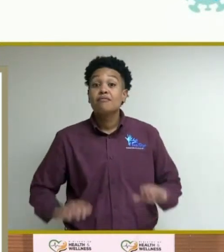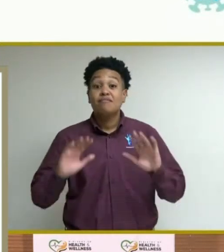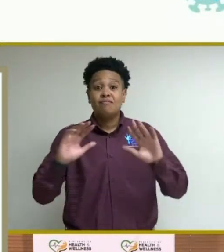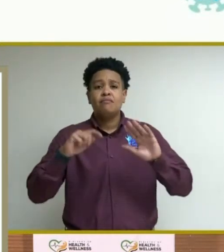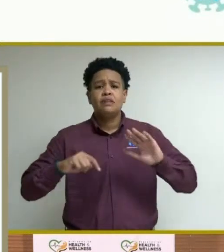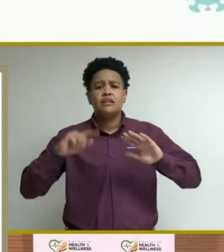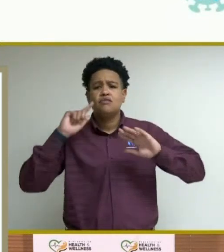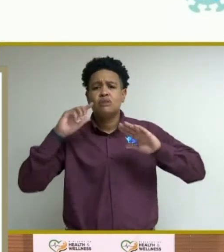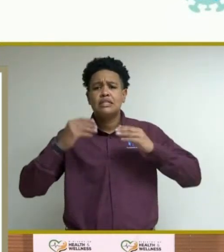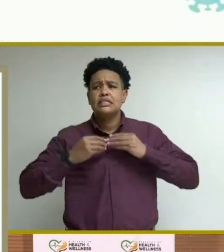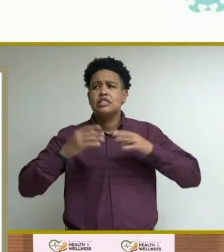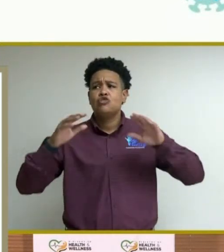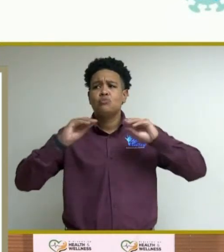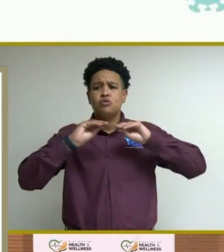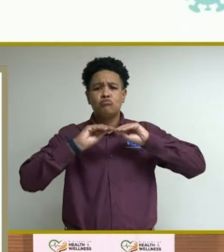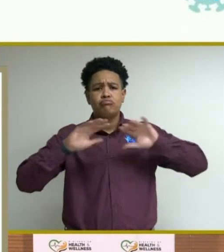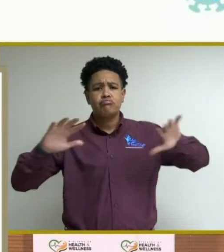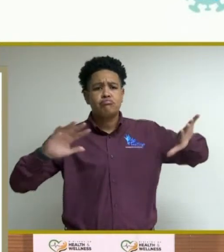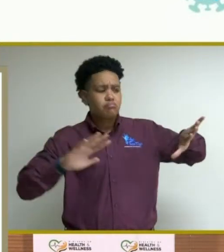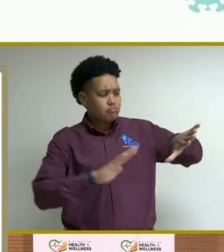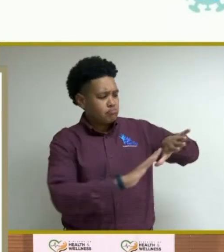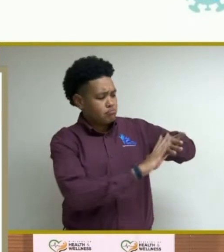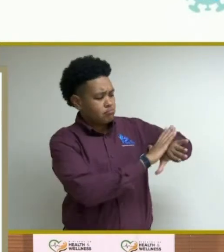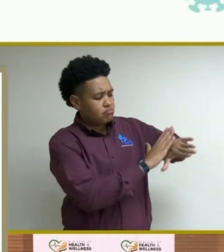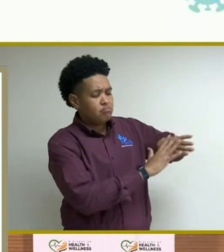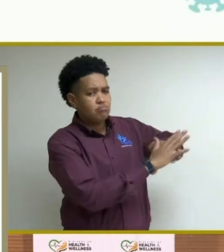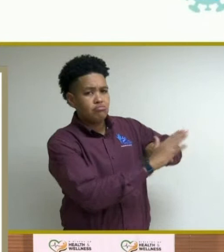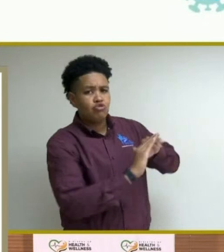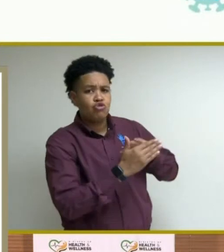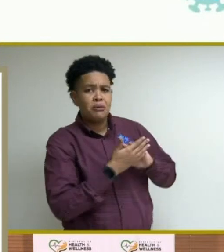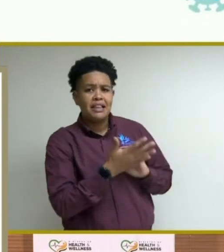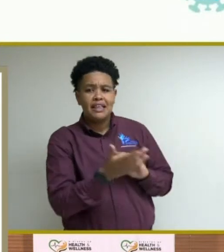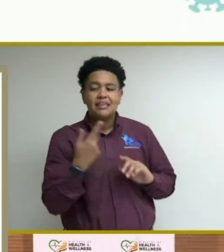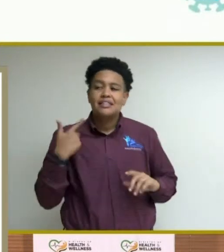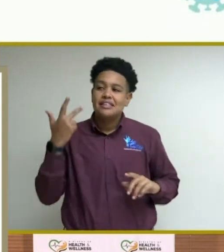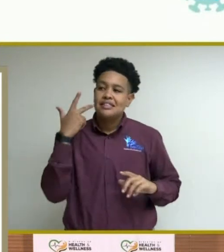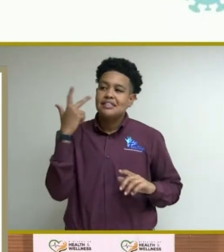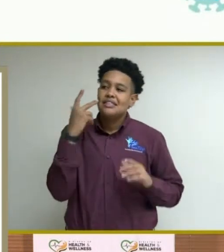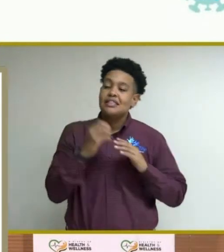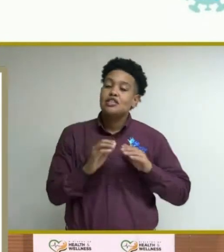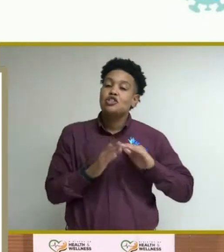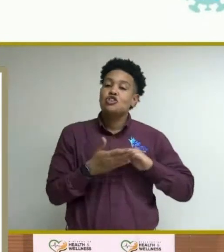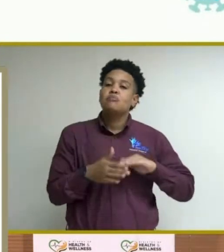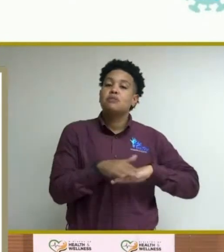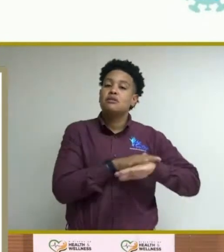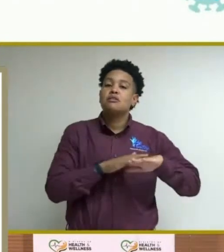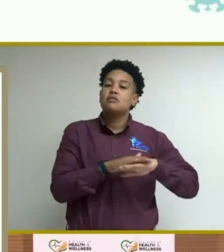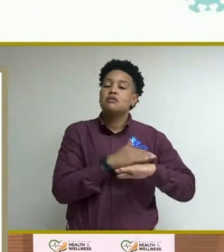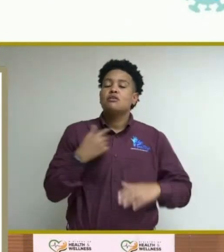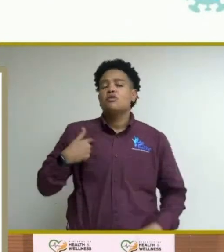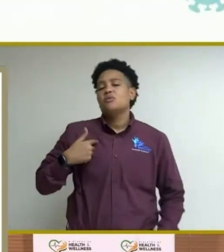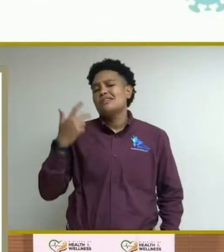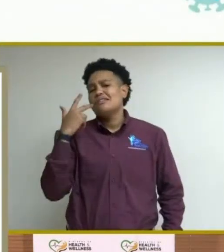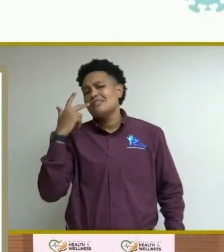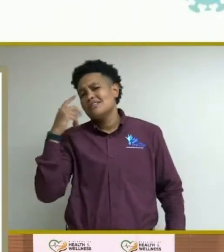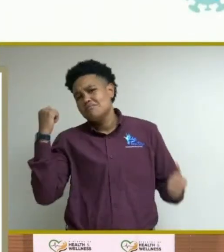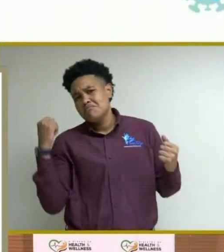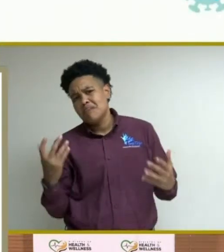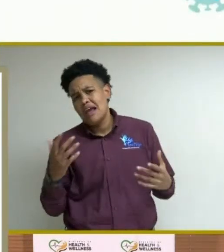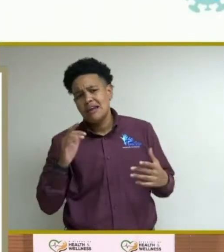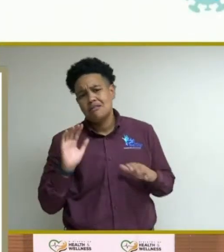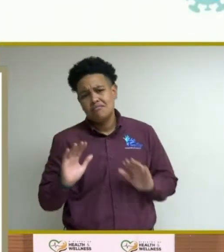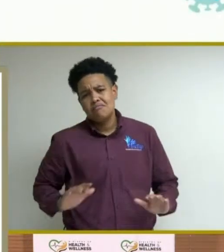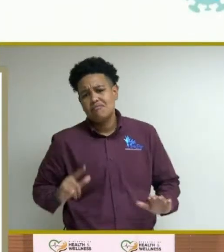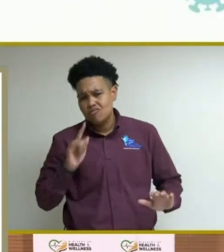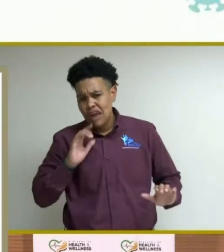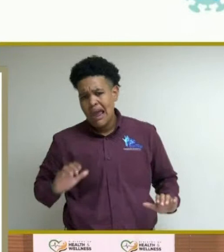This is a distribution across the parishes, and you can see that right across the country that we are seeing quite a bit of